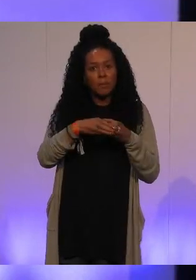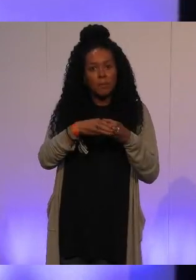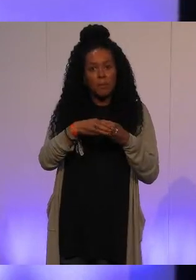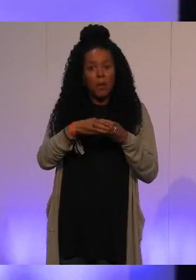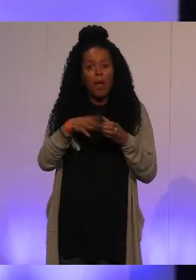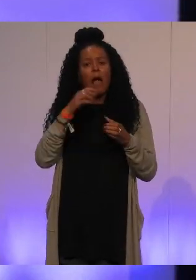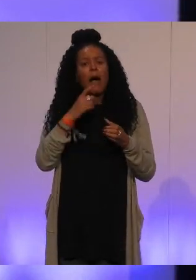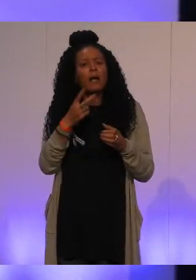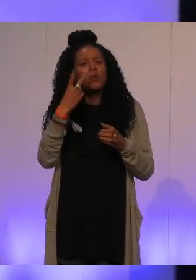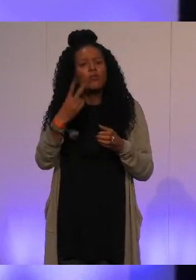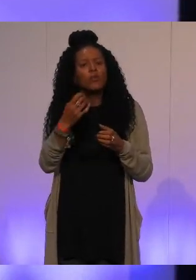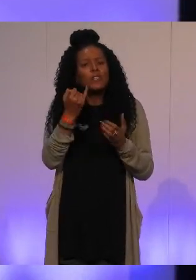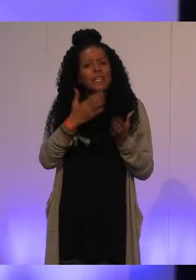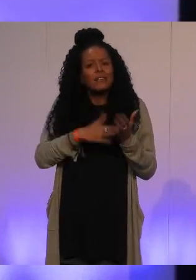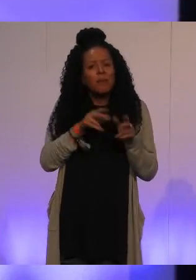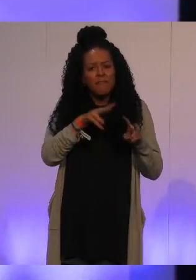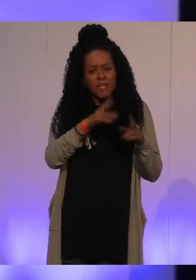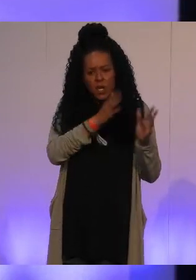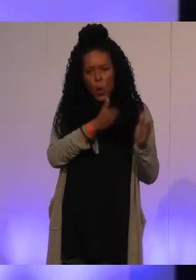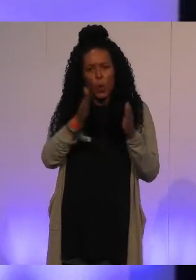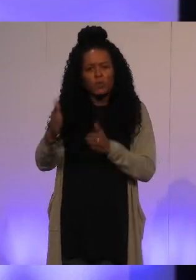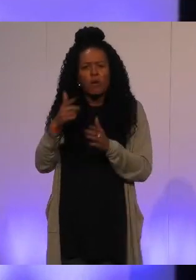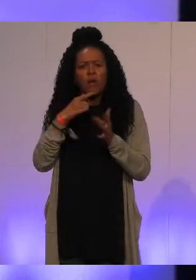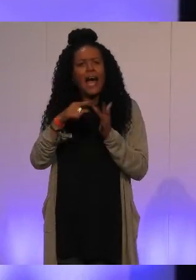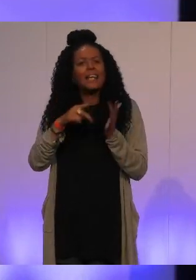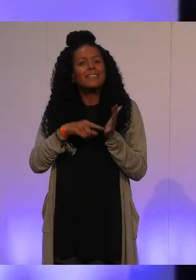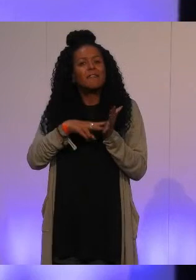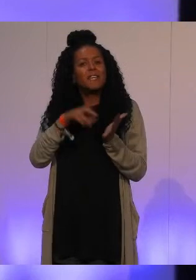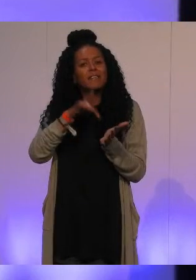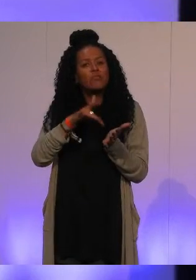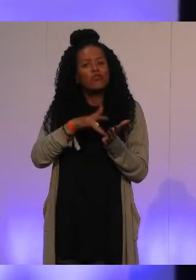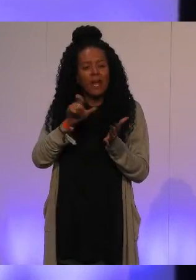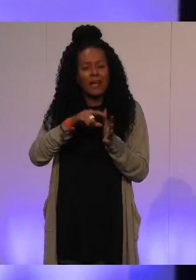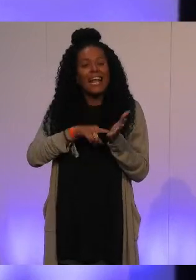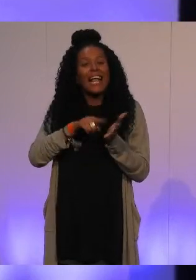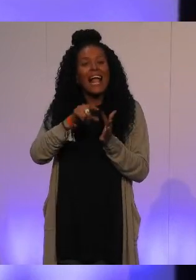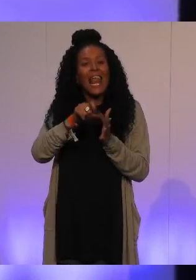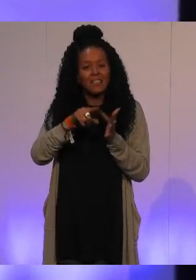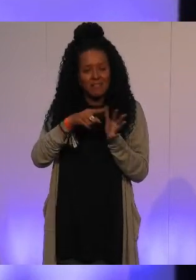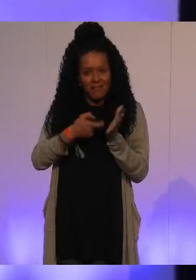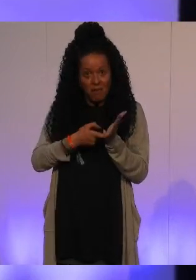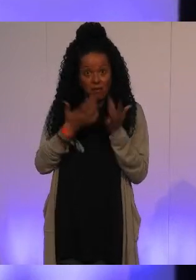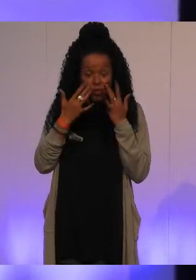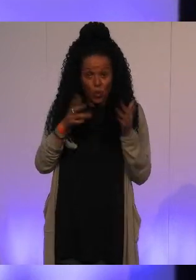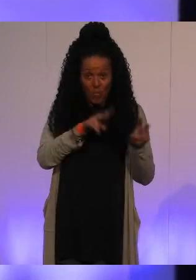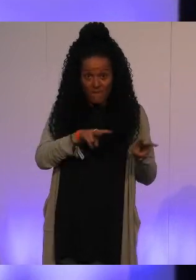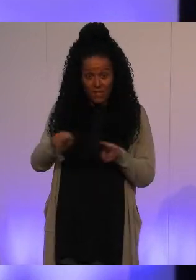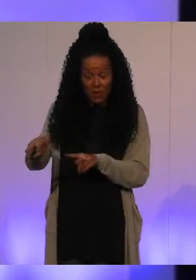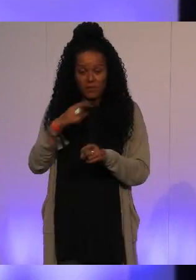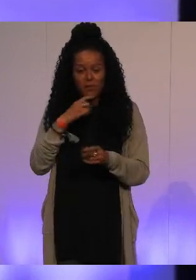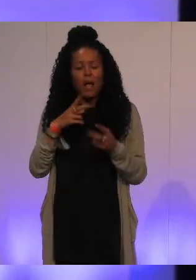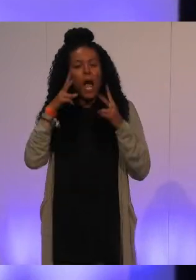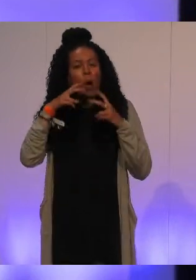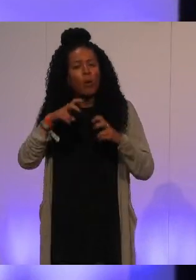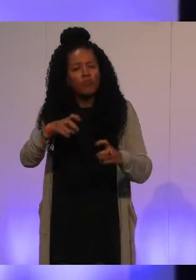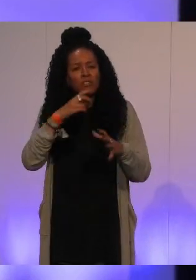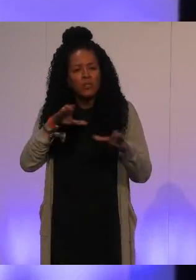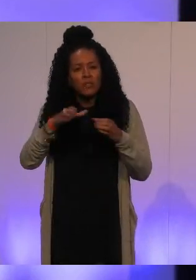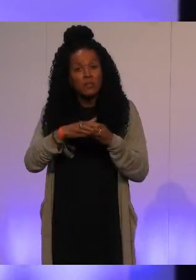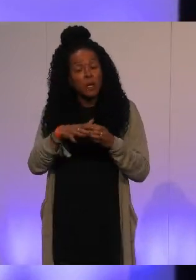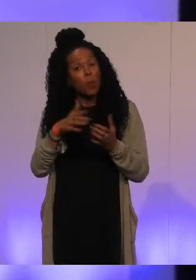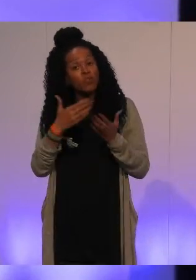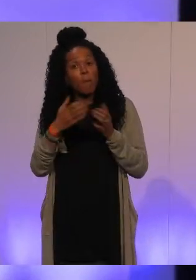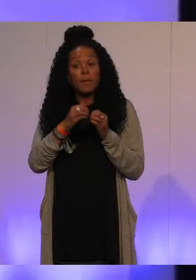6-minute features over 2 nights on ITV Central and Calendar. And our research team was featured on national BBC